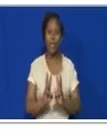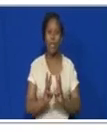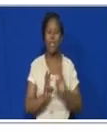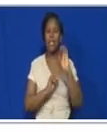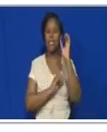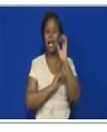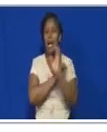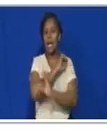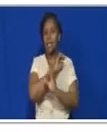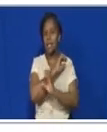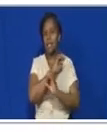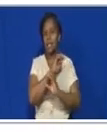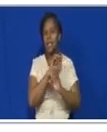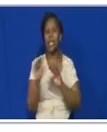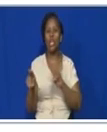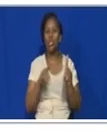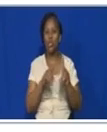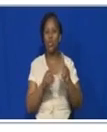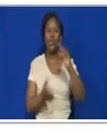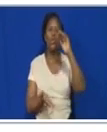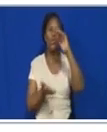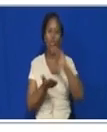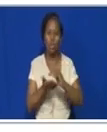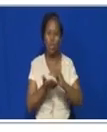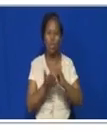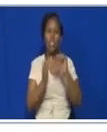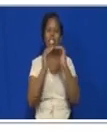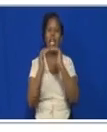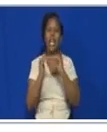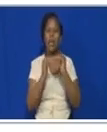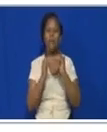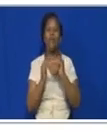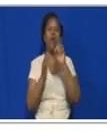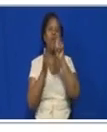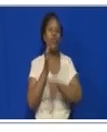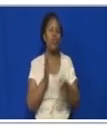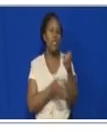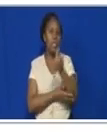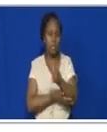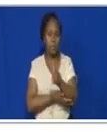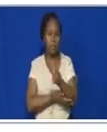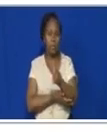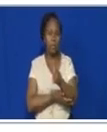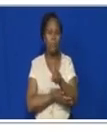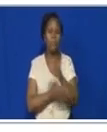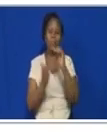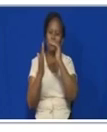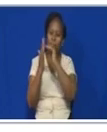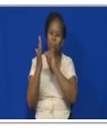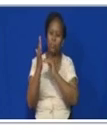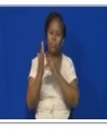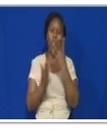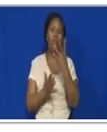country can take to reduce the level of inflation. Highlight